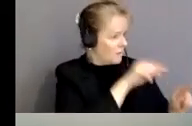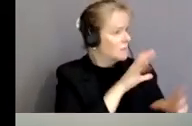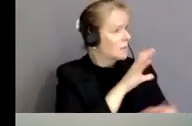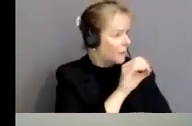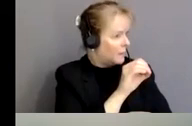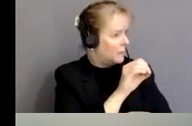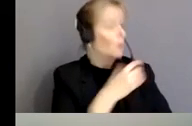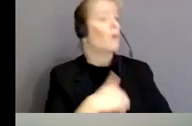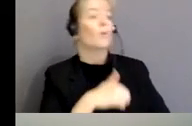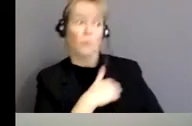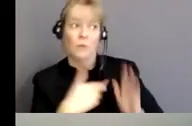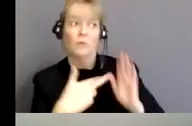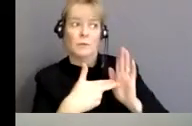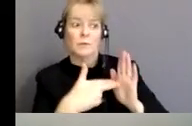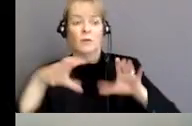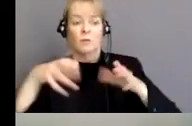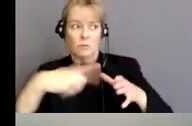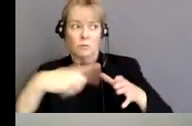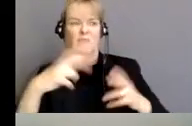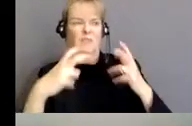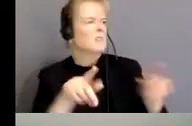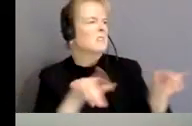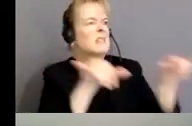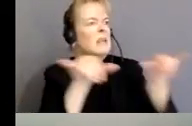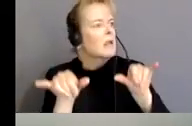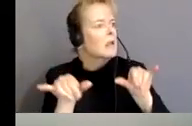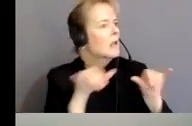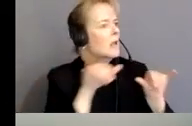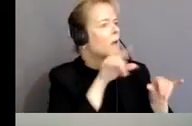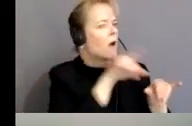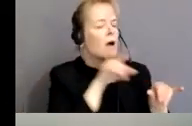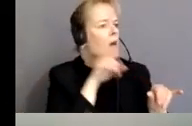We represent a group of investors who have all been defrauded in the same scheme.